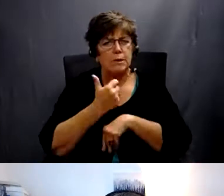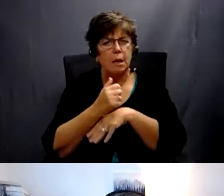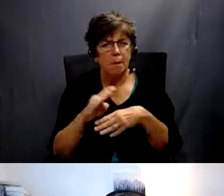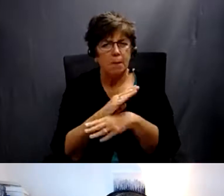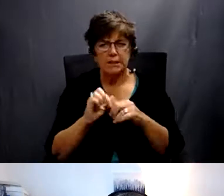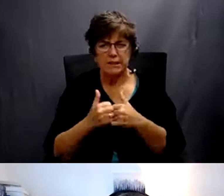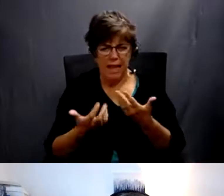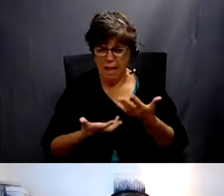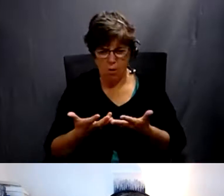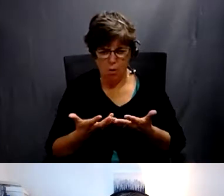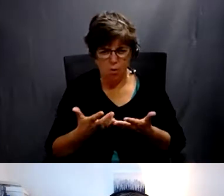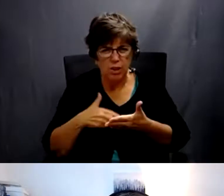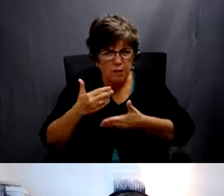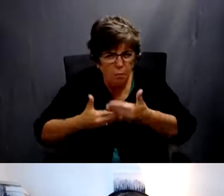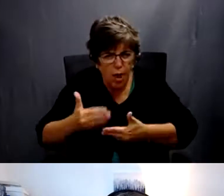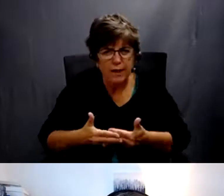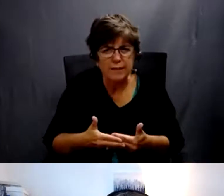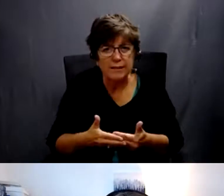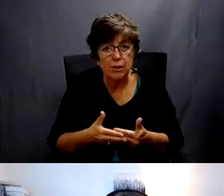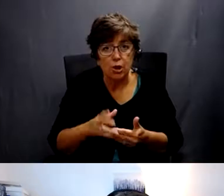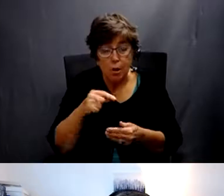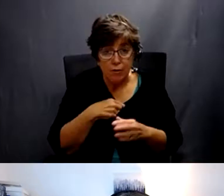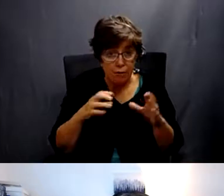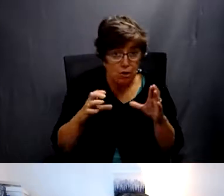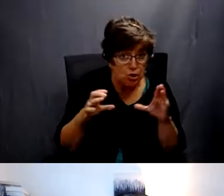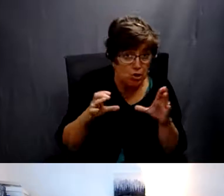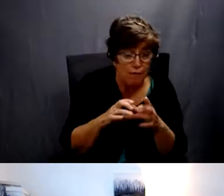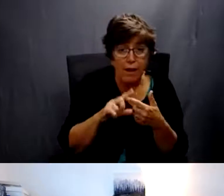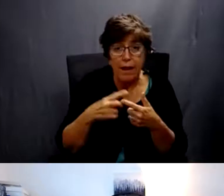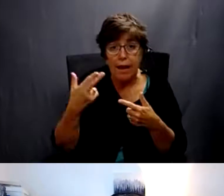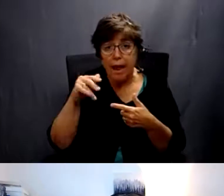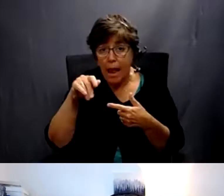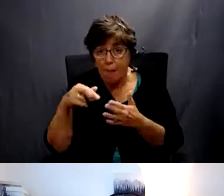learning to know about credentials, HIPAA,